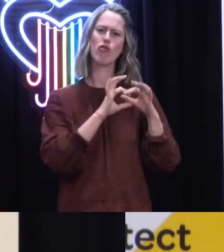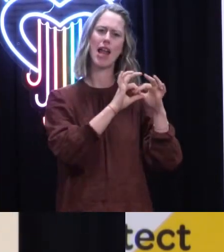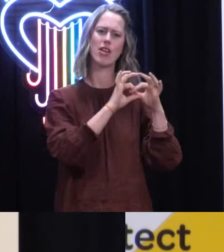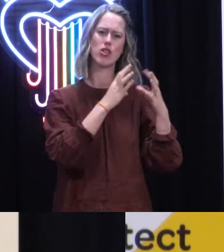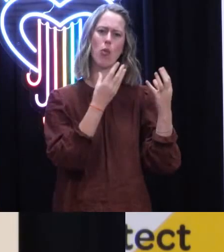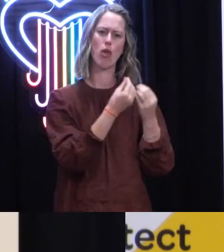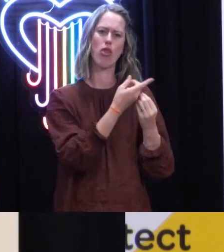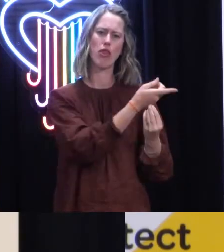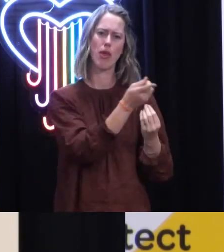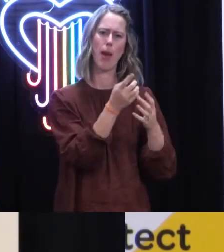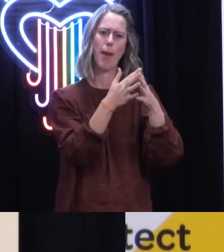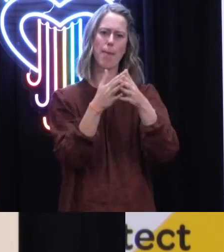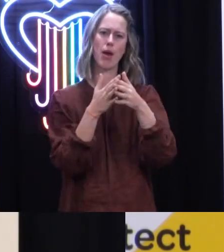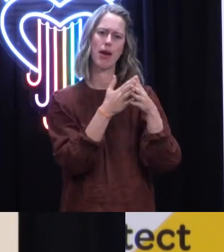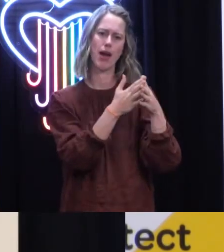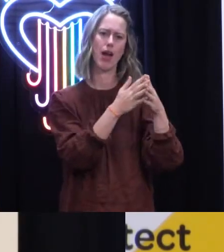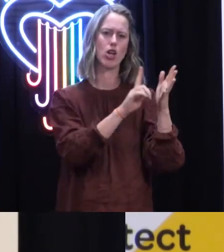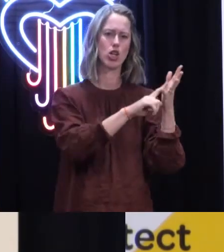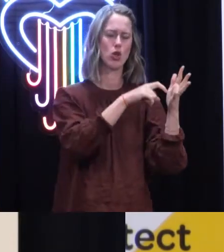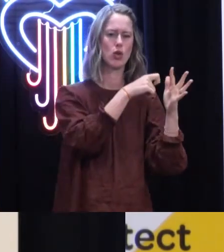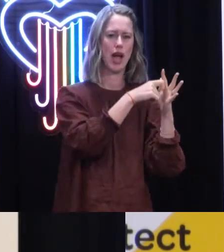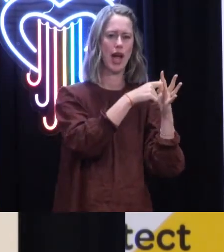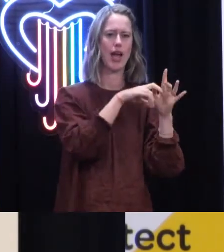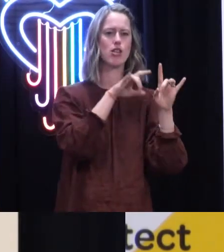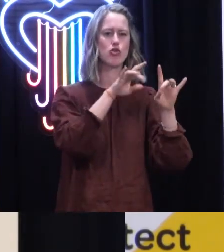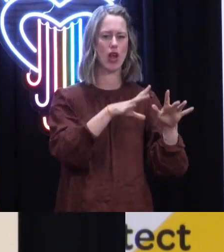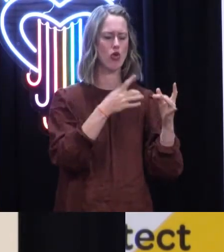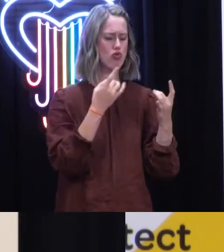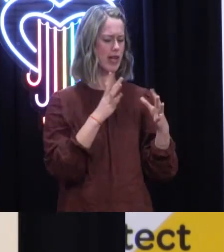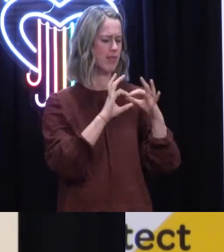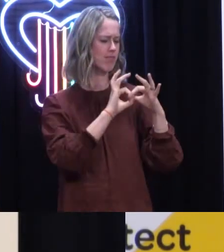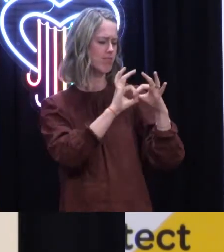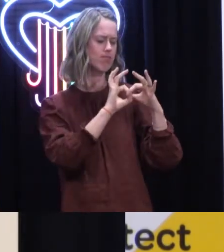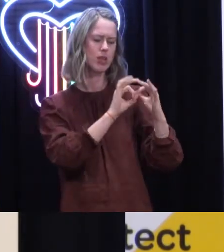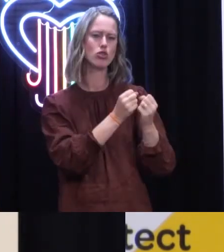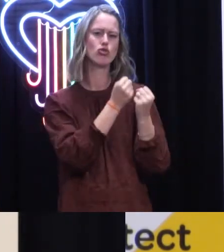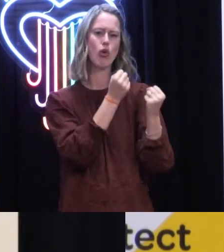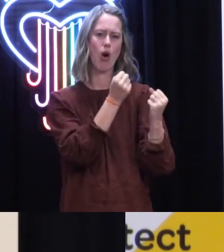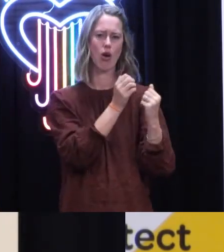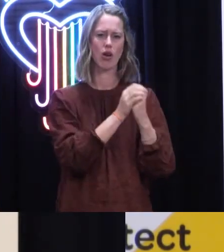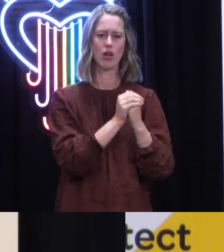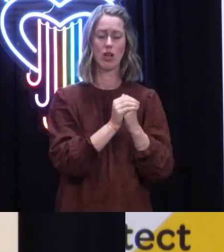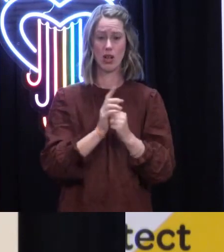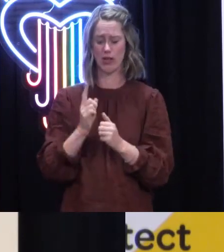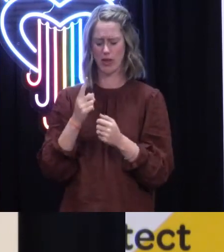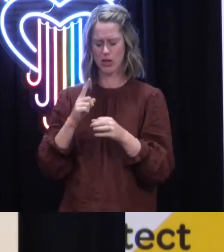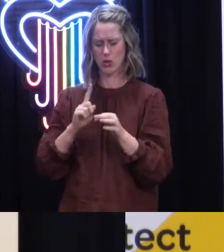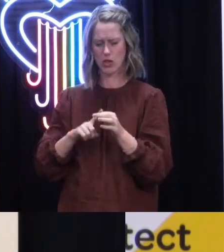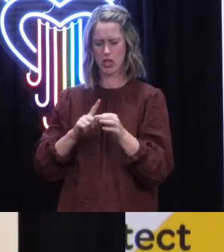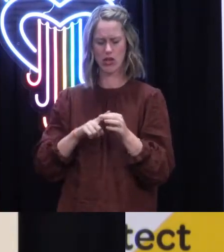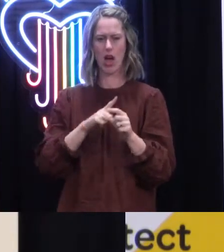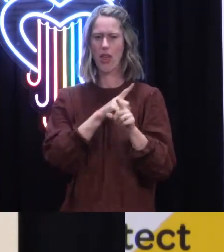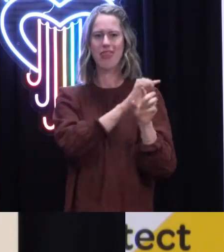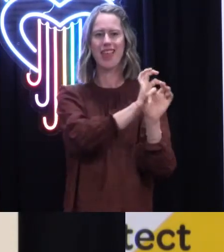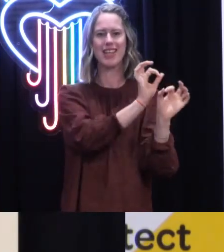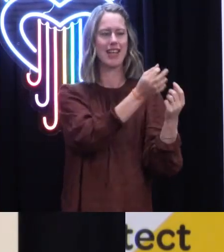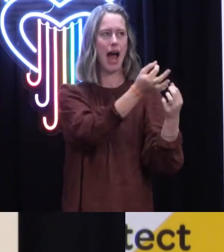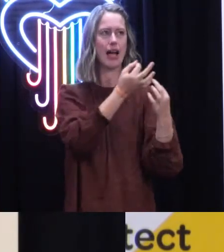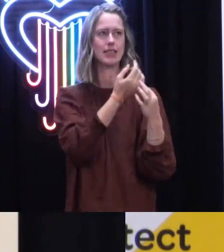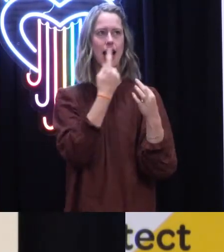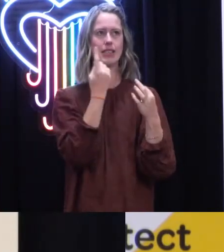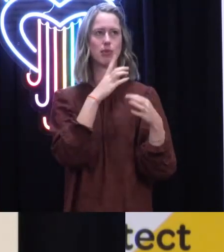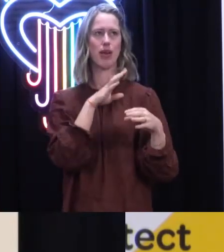with the United States, the UK, and of course Australia. On the first question, no, we weren't approached, but nor